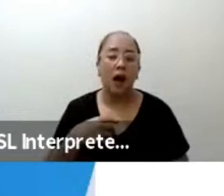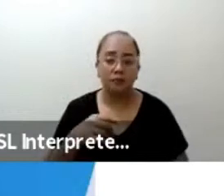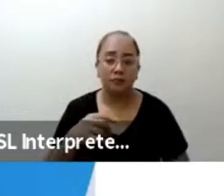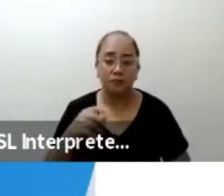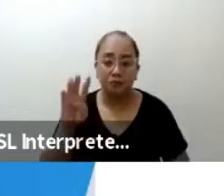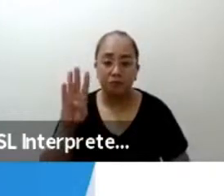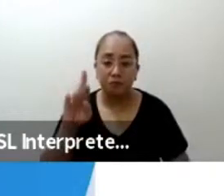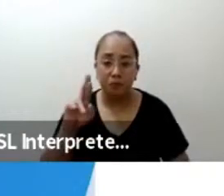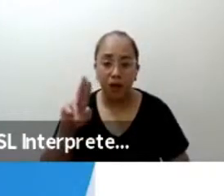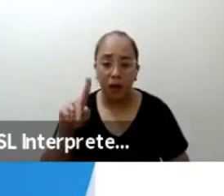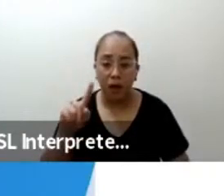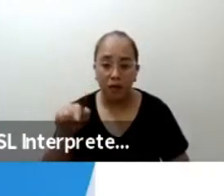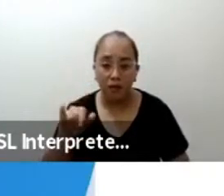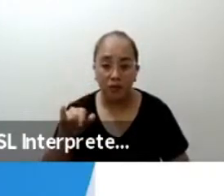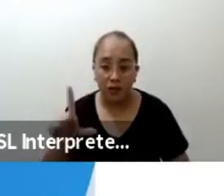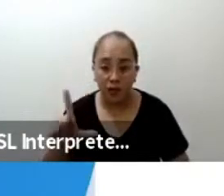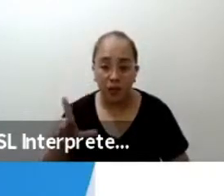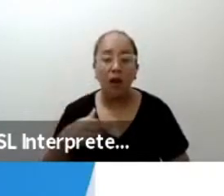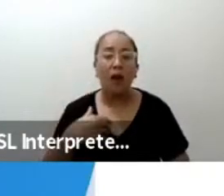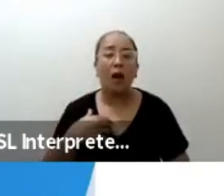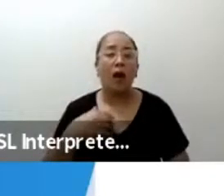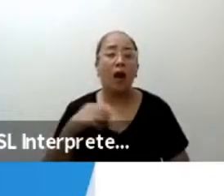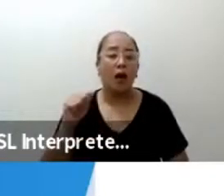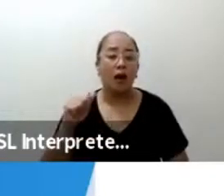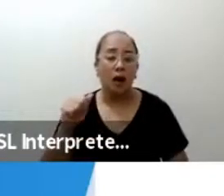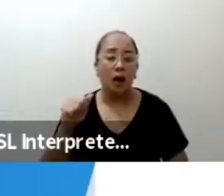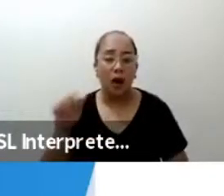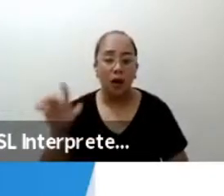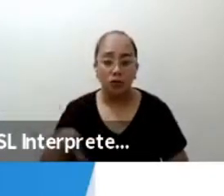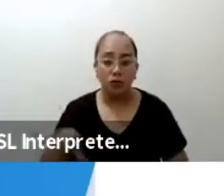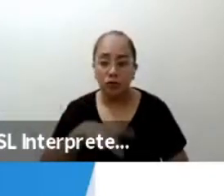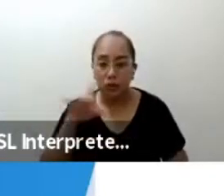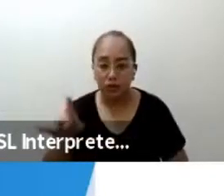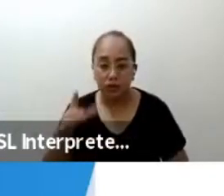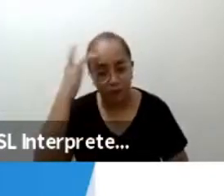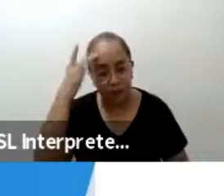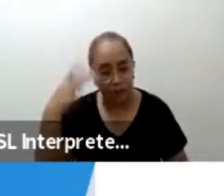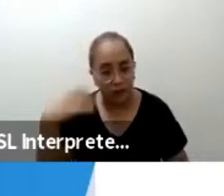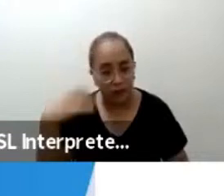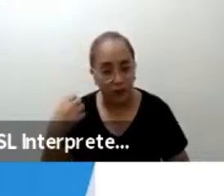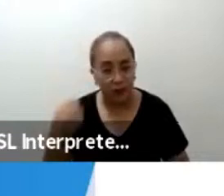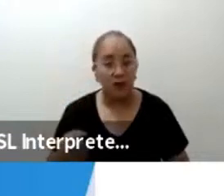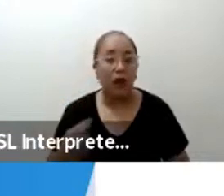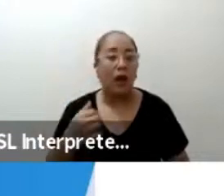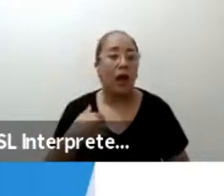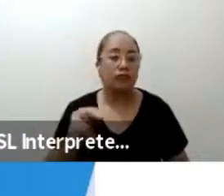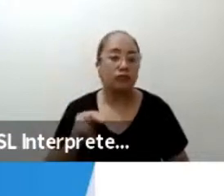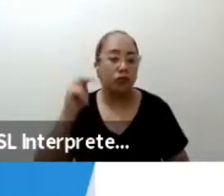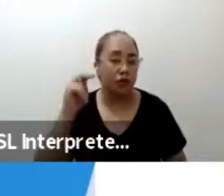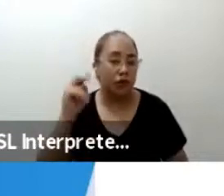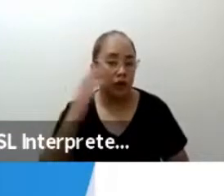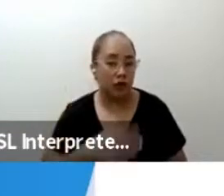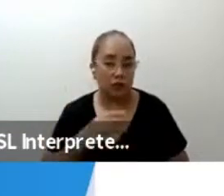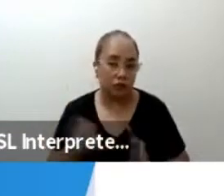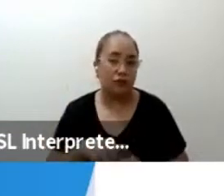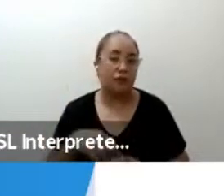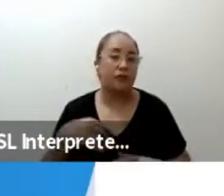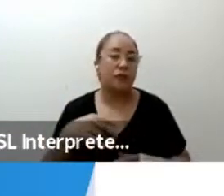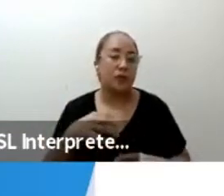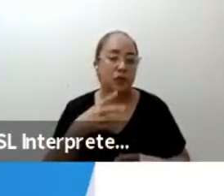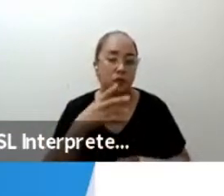in the Amazon. Nandiyan ang Australia for mental health. Nandiyan ang Nordic countries, including Sweden, for good health